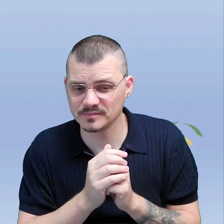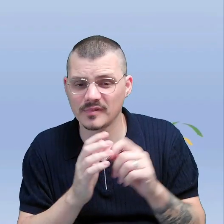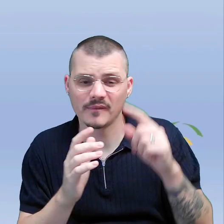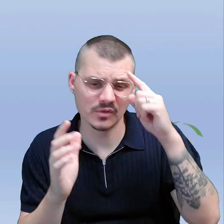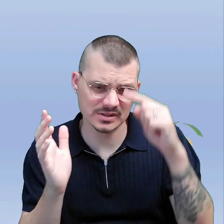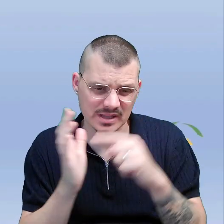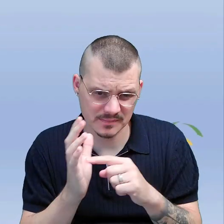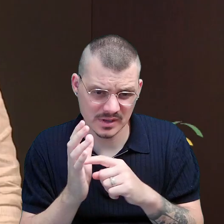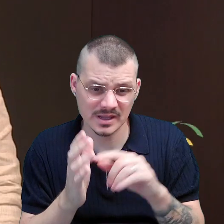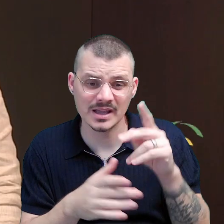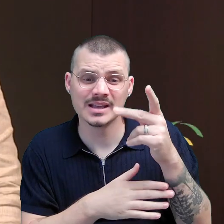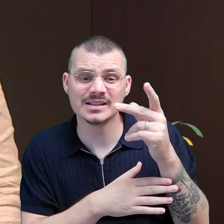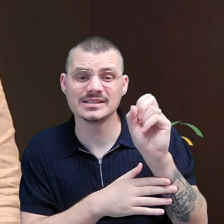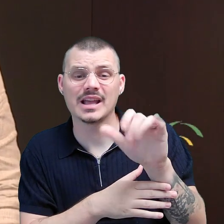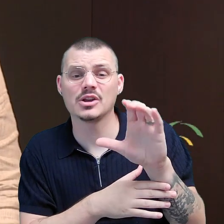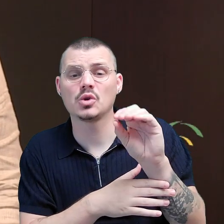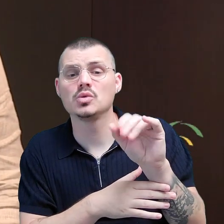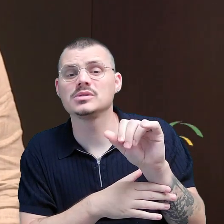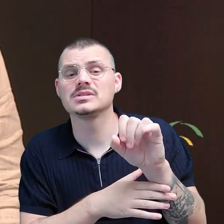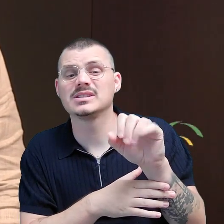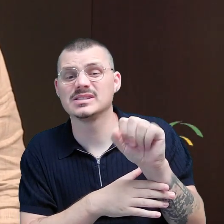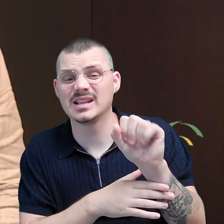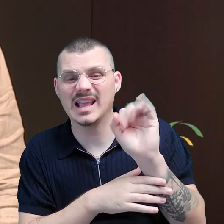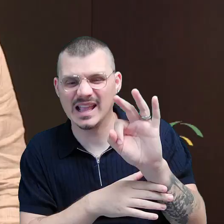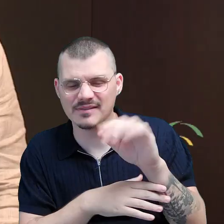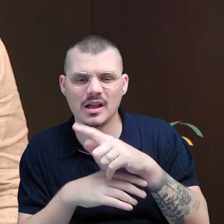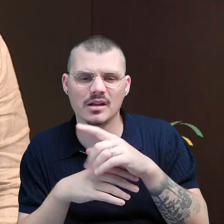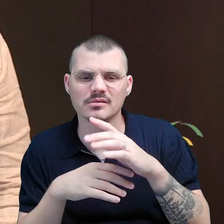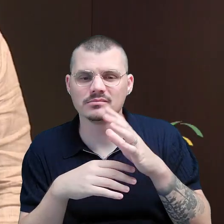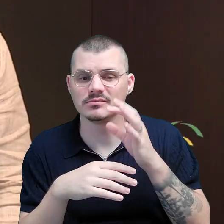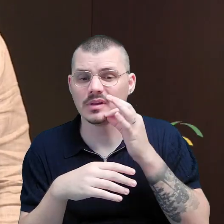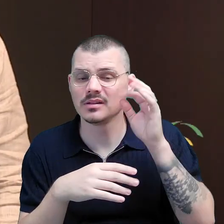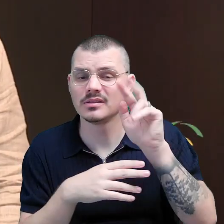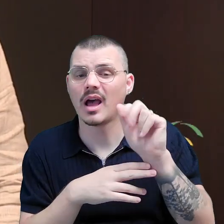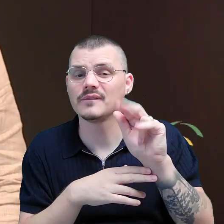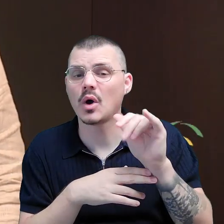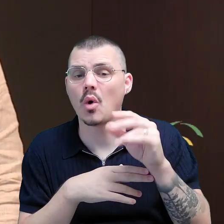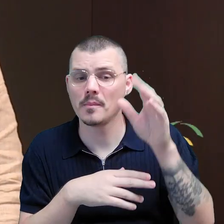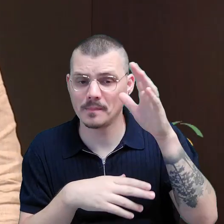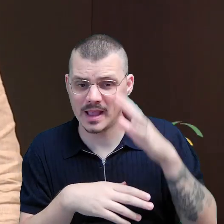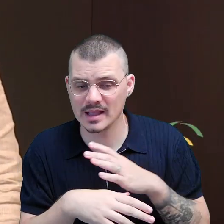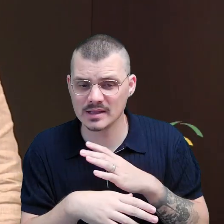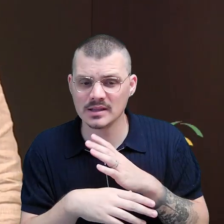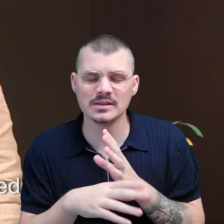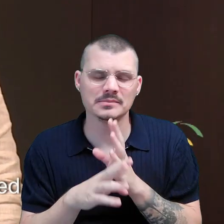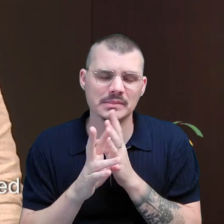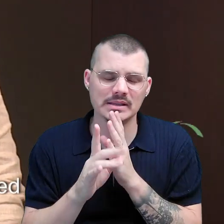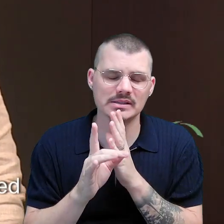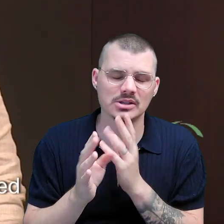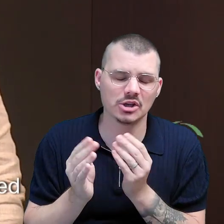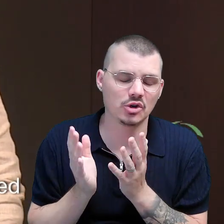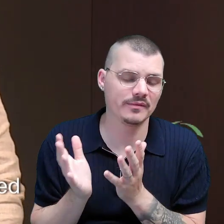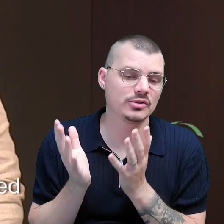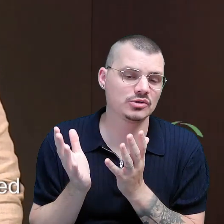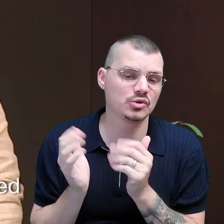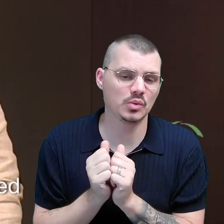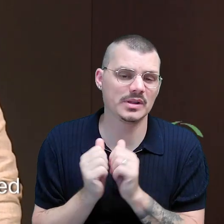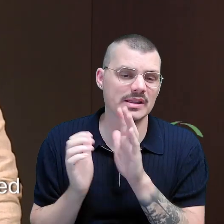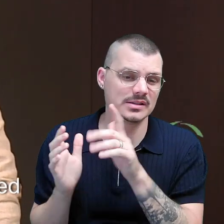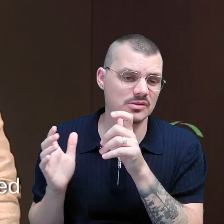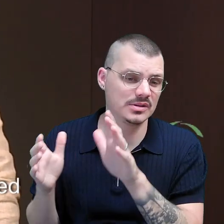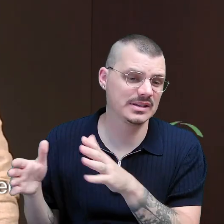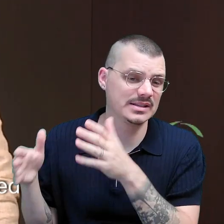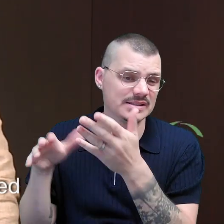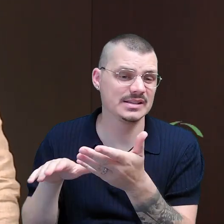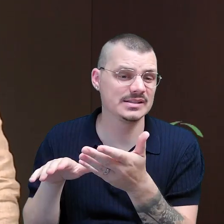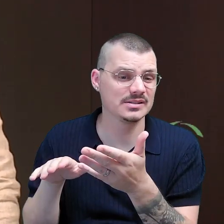For example, is it psychosis if a Navajo man speaks and converses with